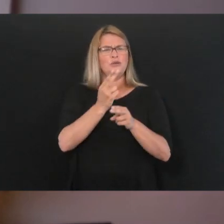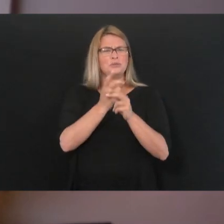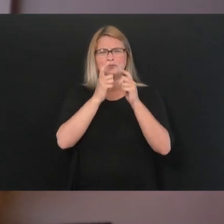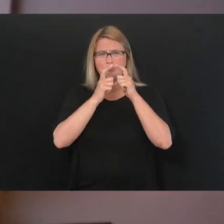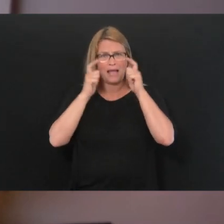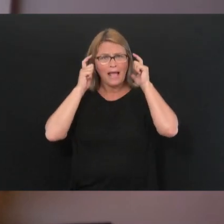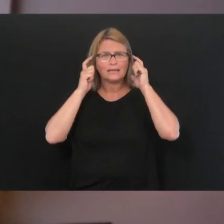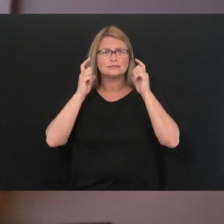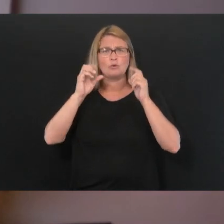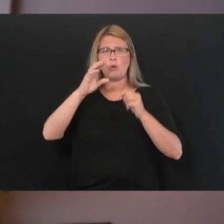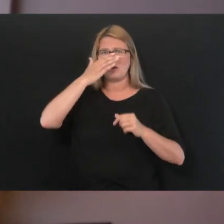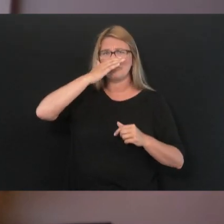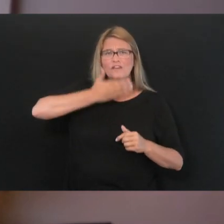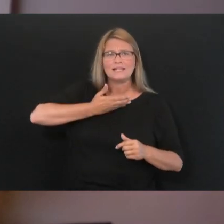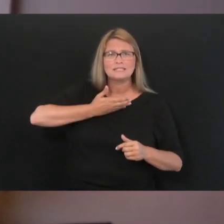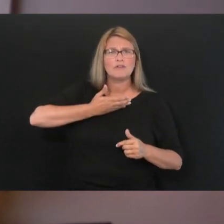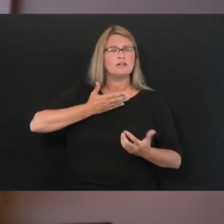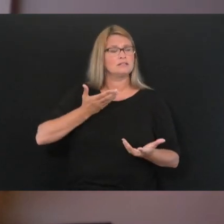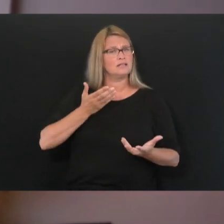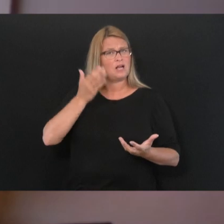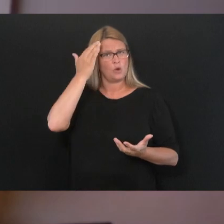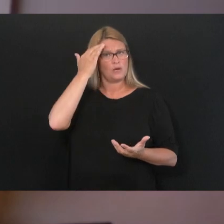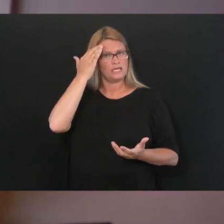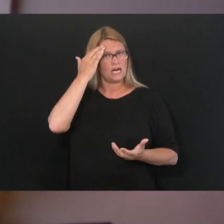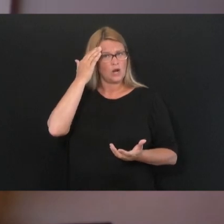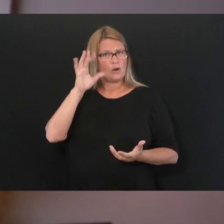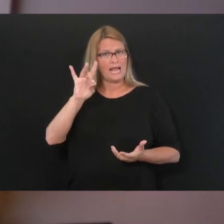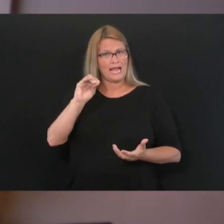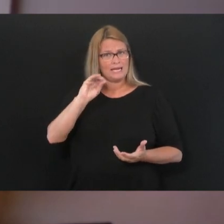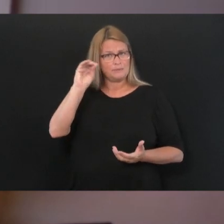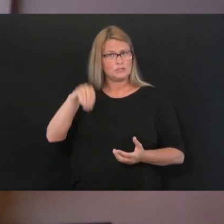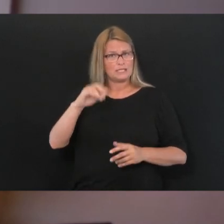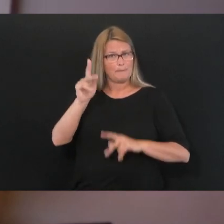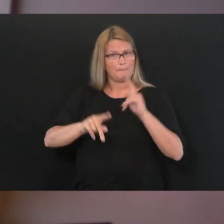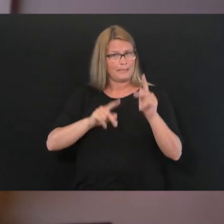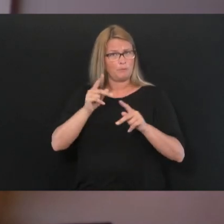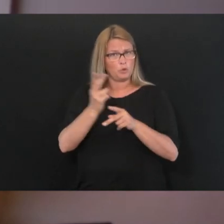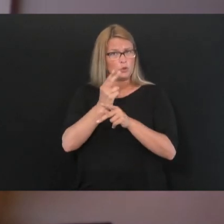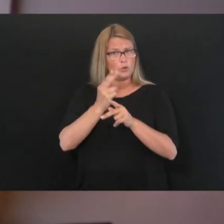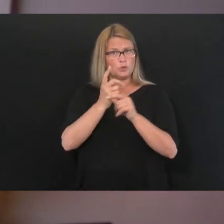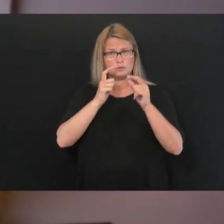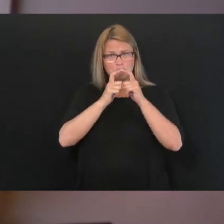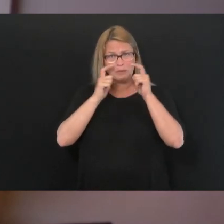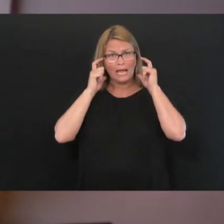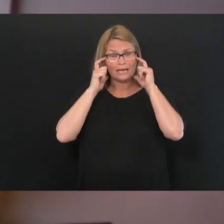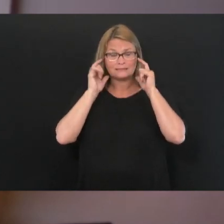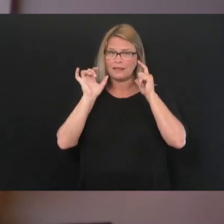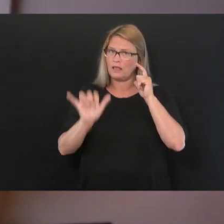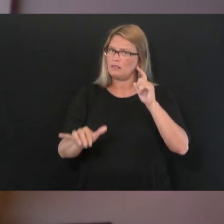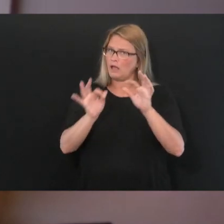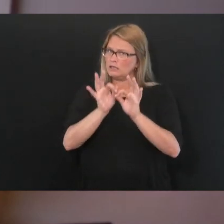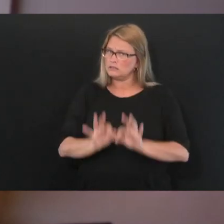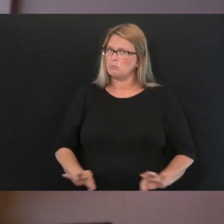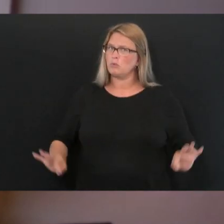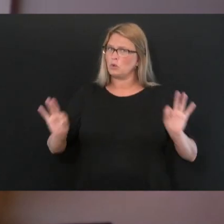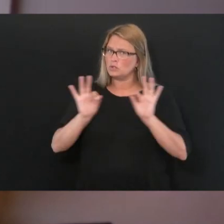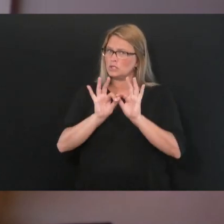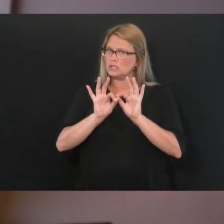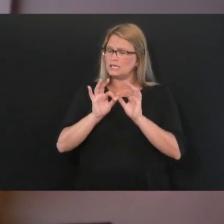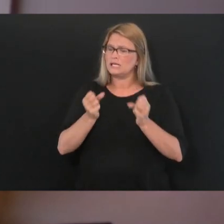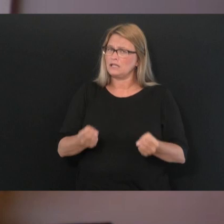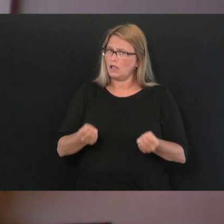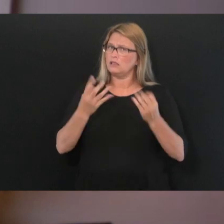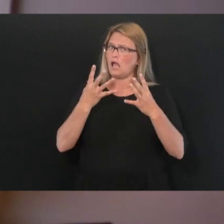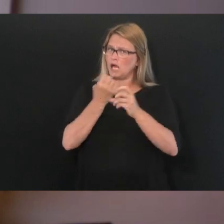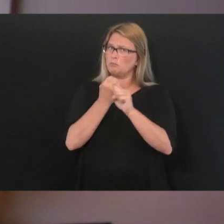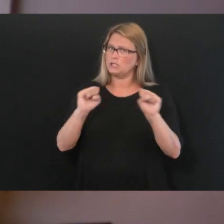if 80% of people wear masks or face coverings, then that is really very much protection.